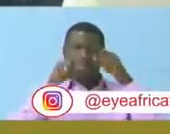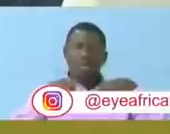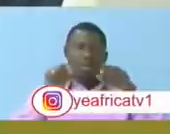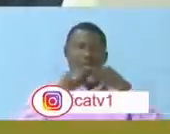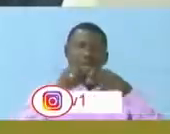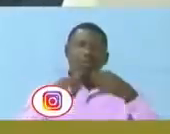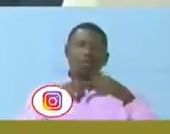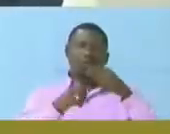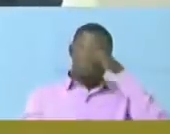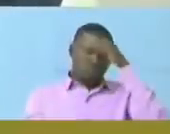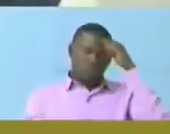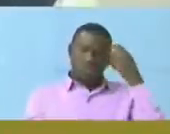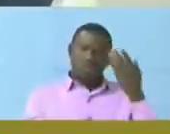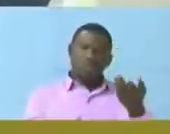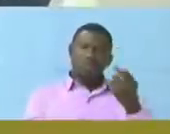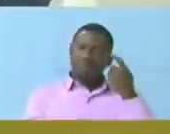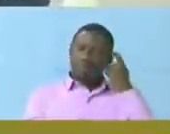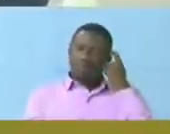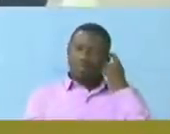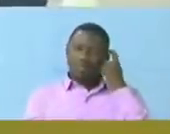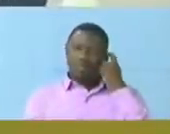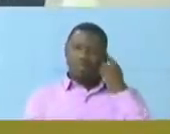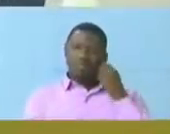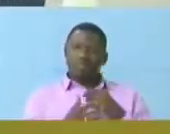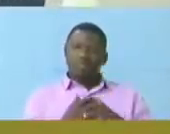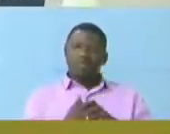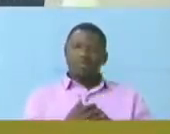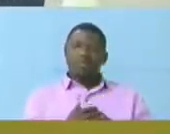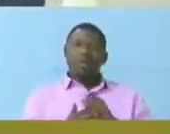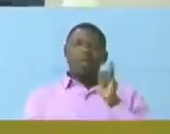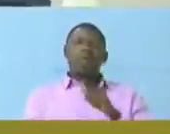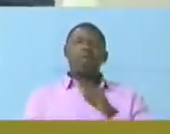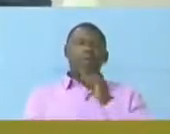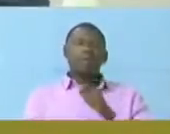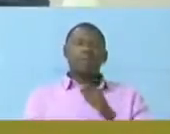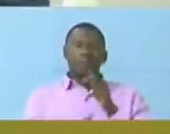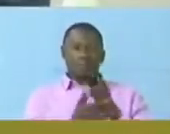You asked for the diary